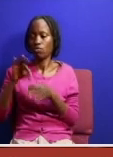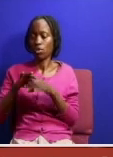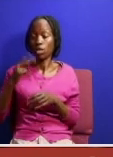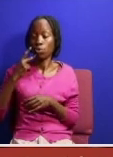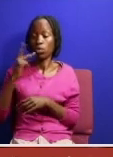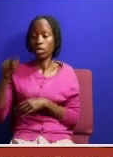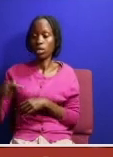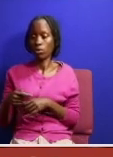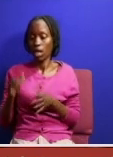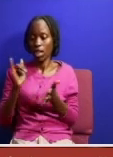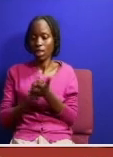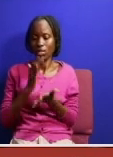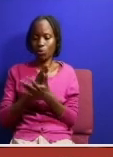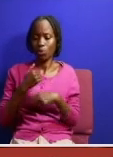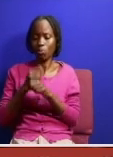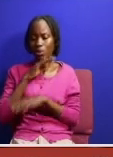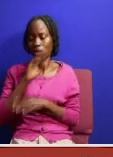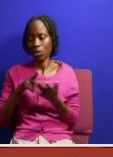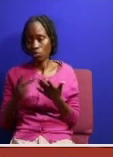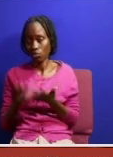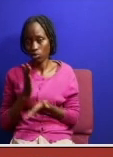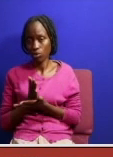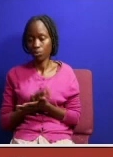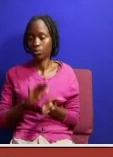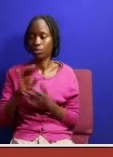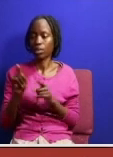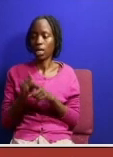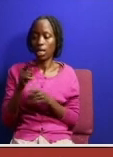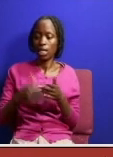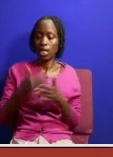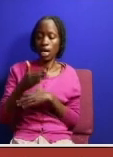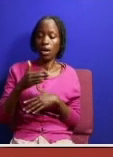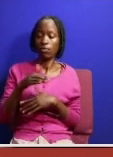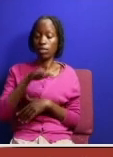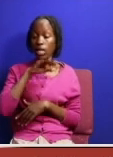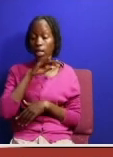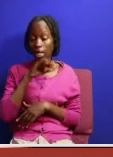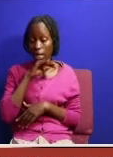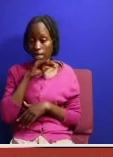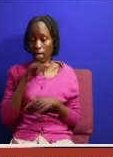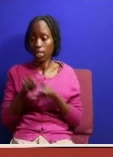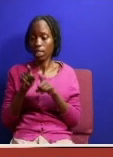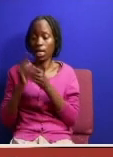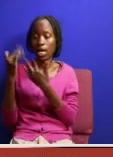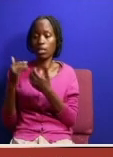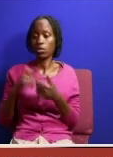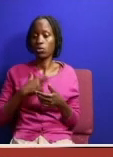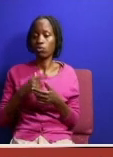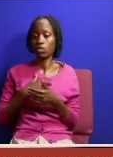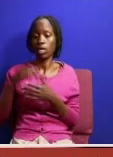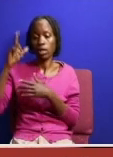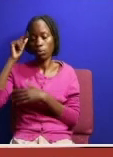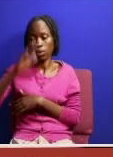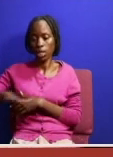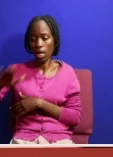200,000. Ilimwangusha baba, ikumwangusha baba. This comes as ODM party leader Raila Odinga is expected to visit the coast